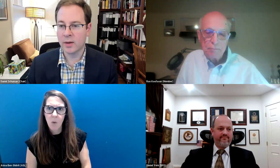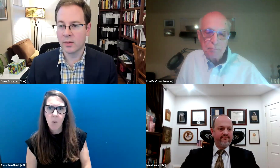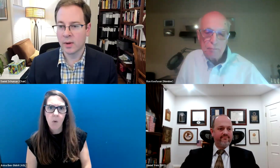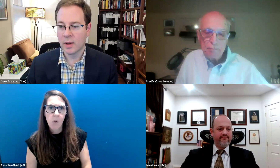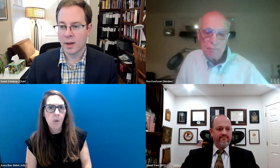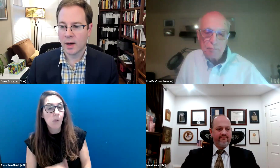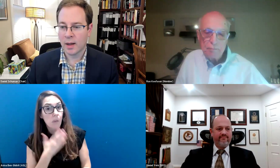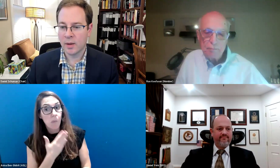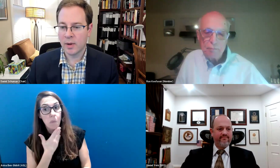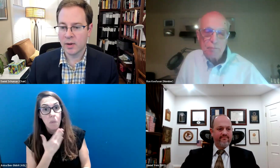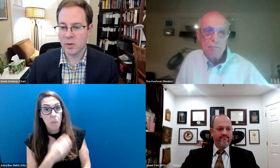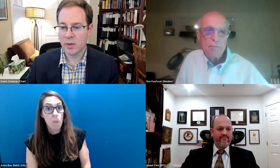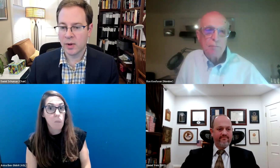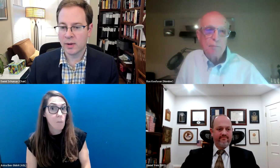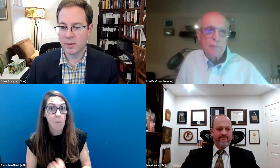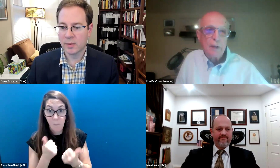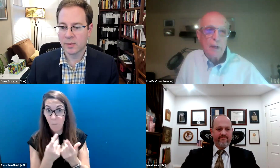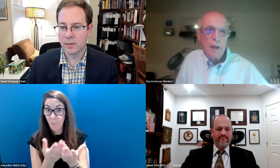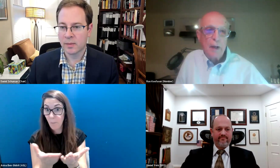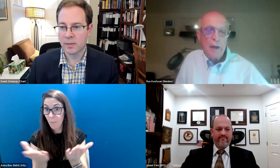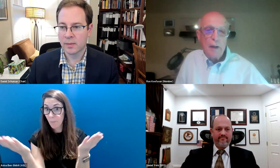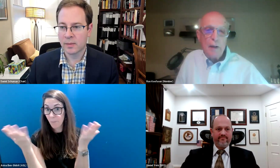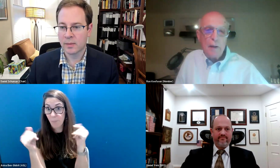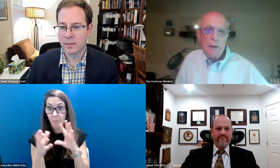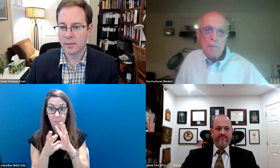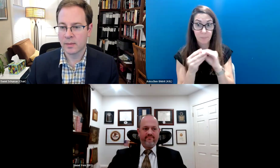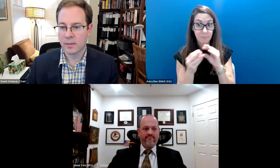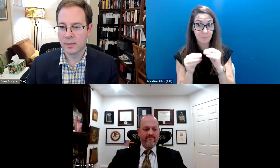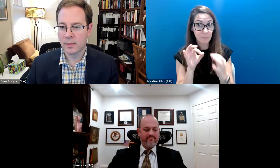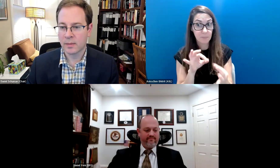Great, thank you. Anybody else want to weigh in?